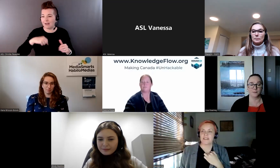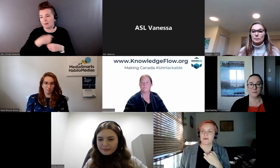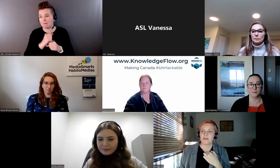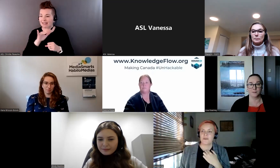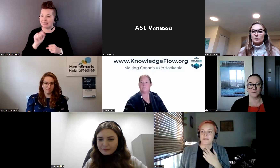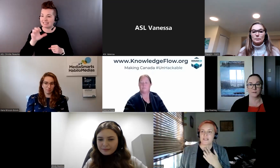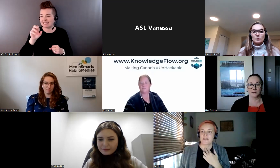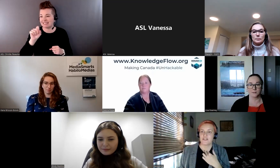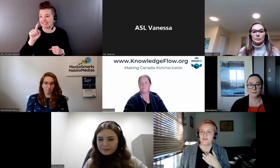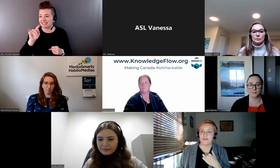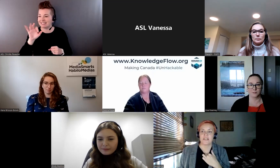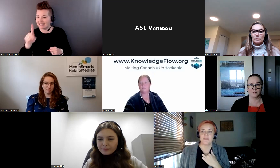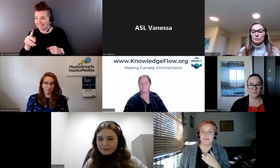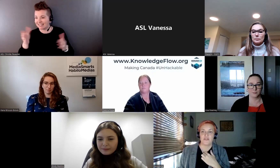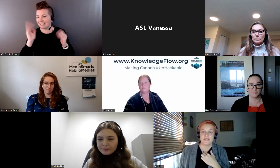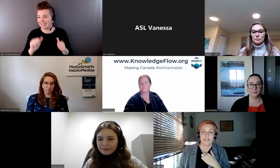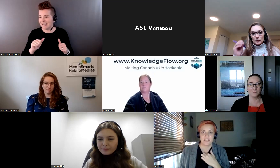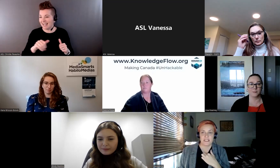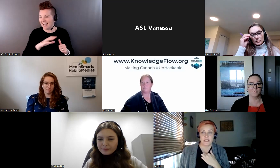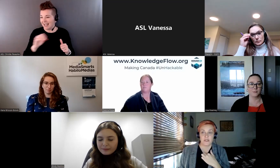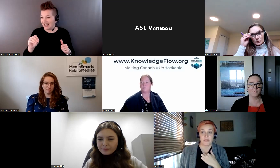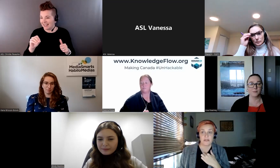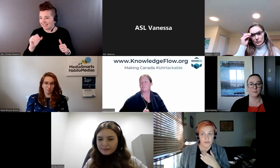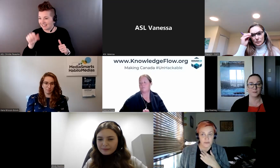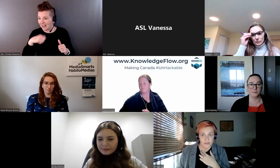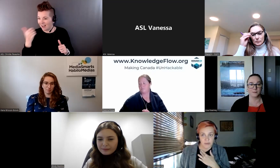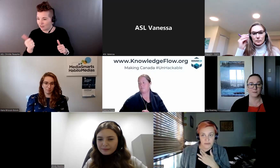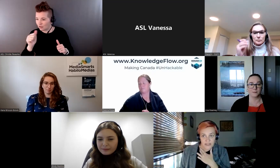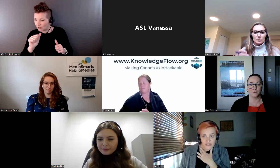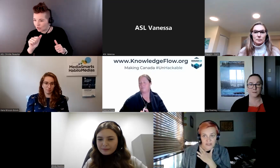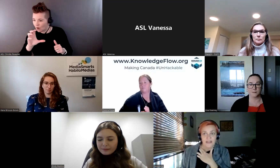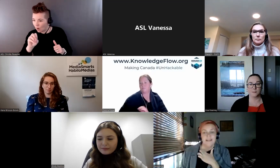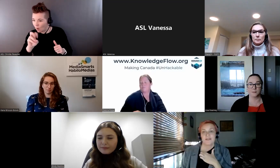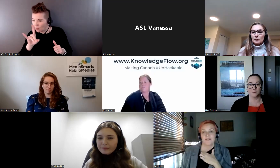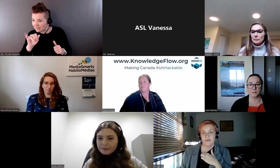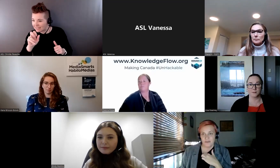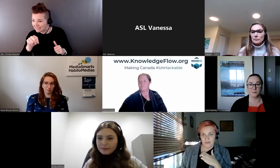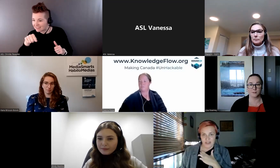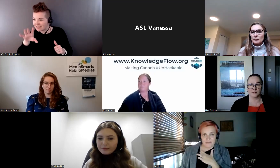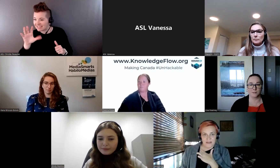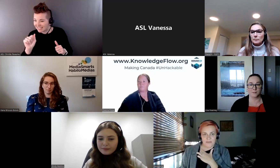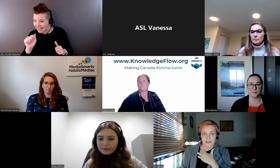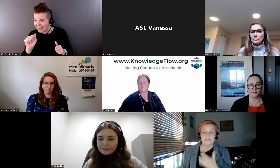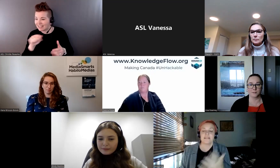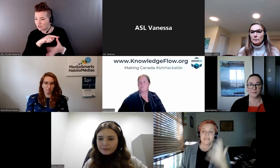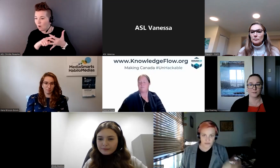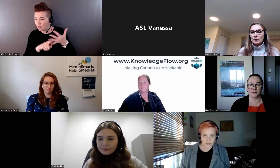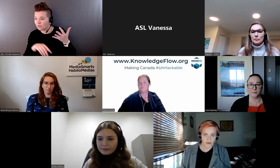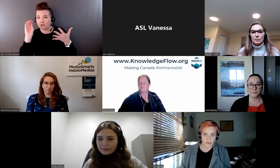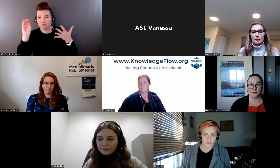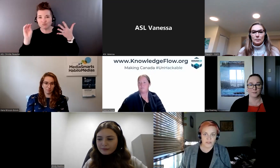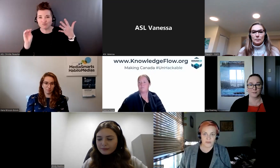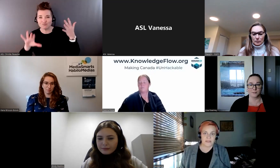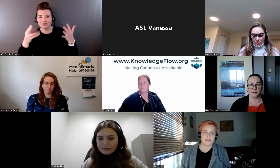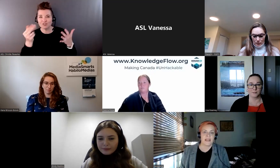literacy Network focusing on issues unique to the 2s lgbtq plus older adults population so do check them out as well and since we're